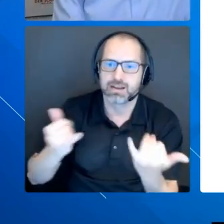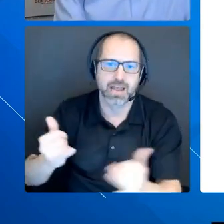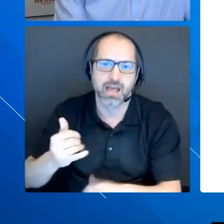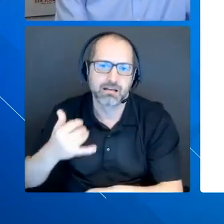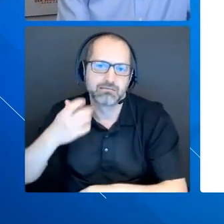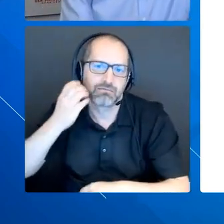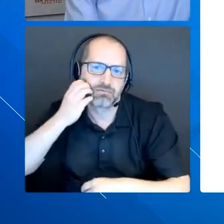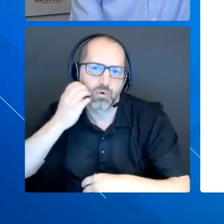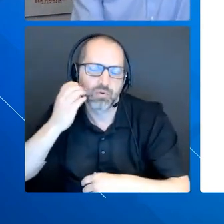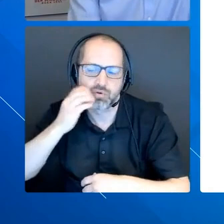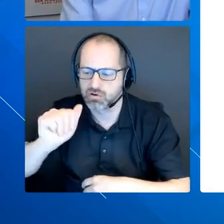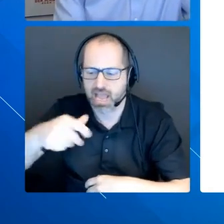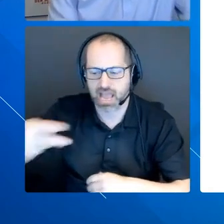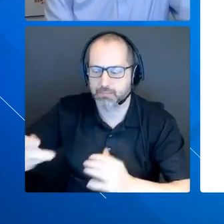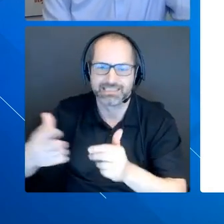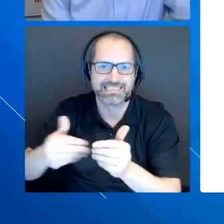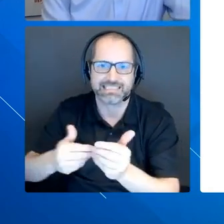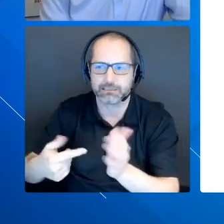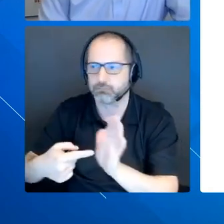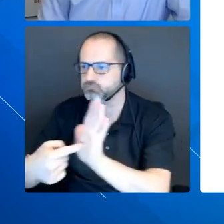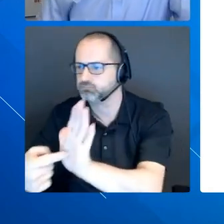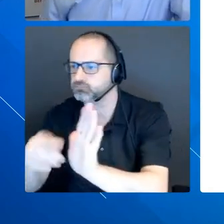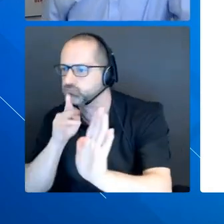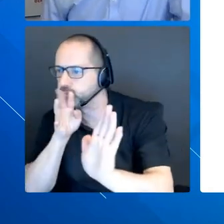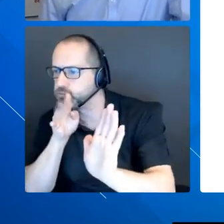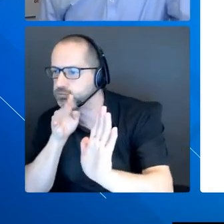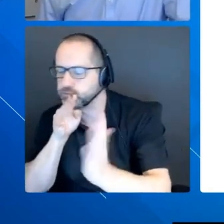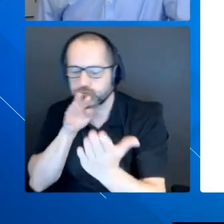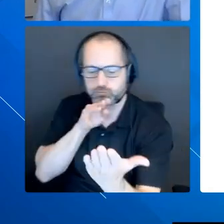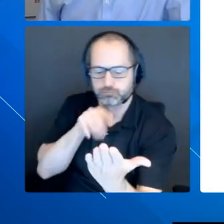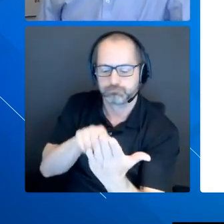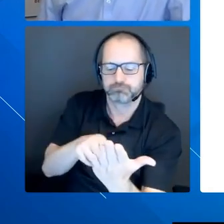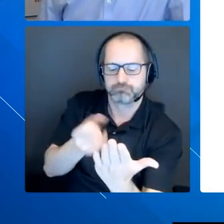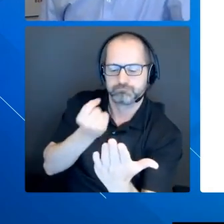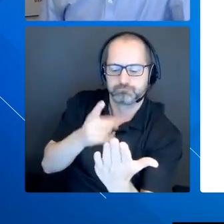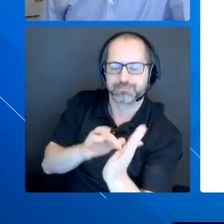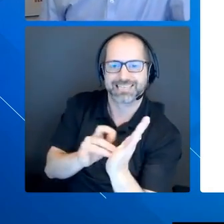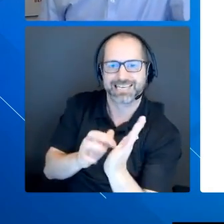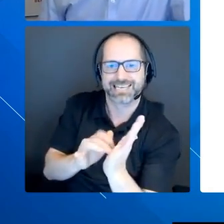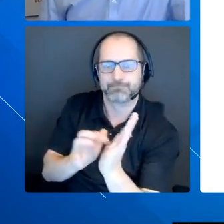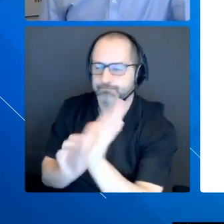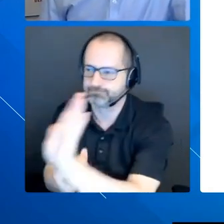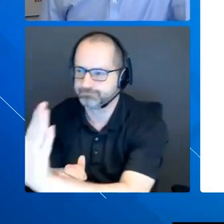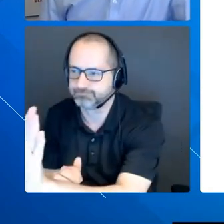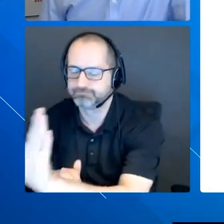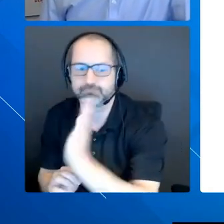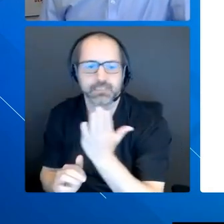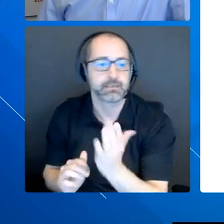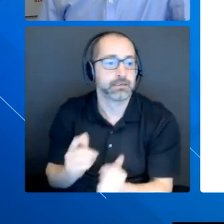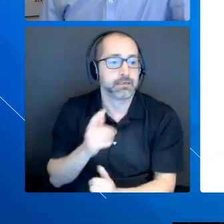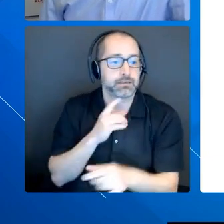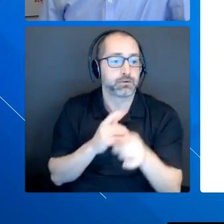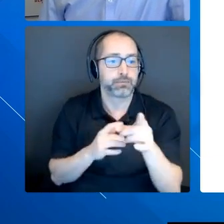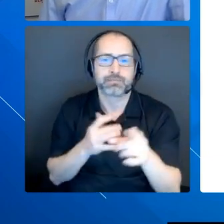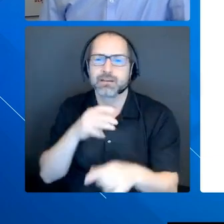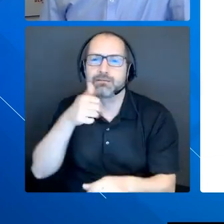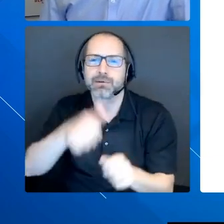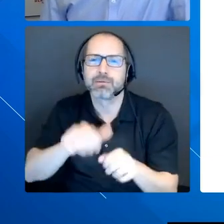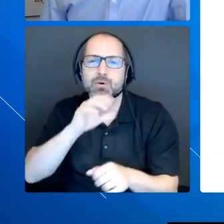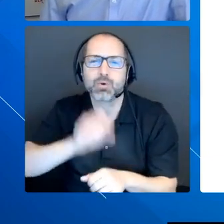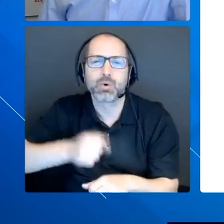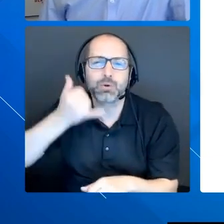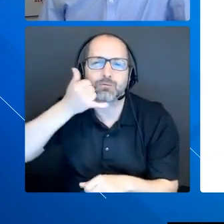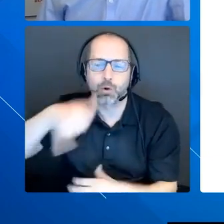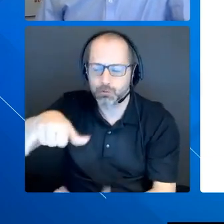paper. So, voice input. Here's the good old antique telephone. Person goes to call up and it